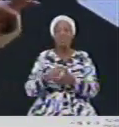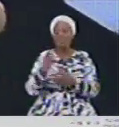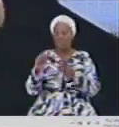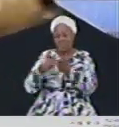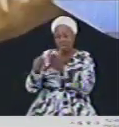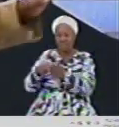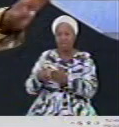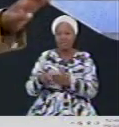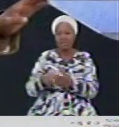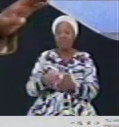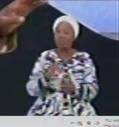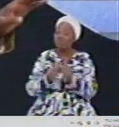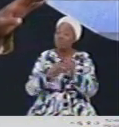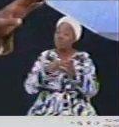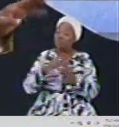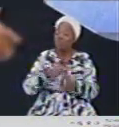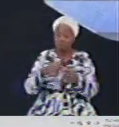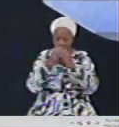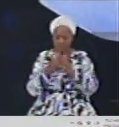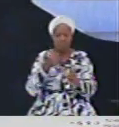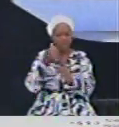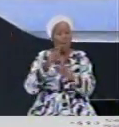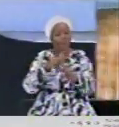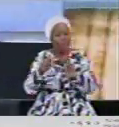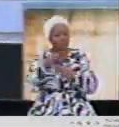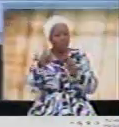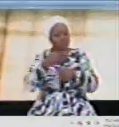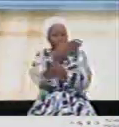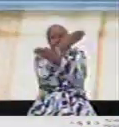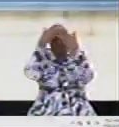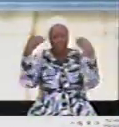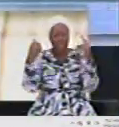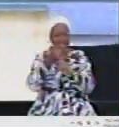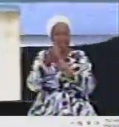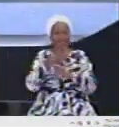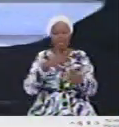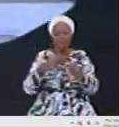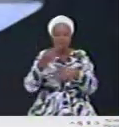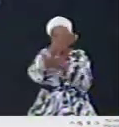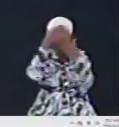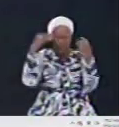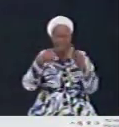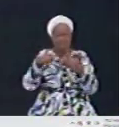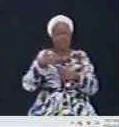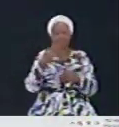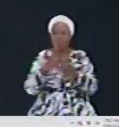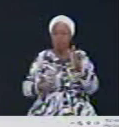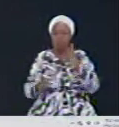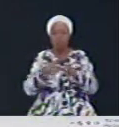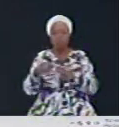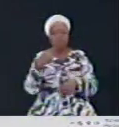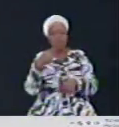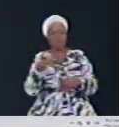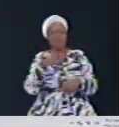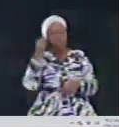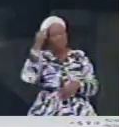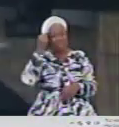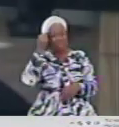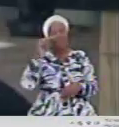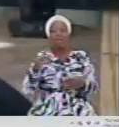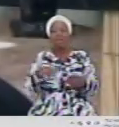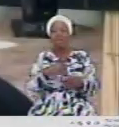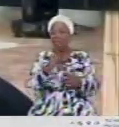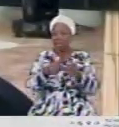you forget about self, and you forget about what people think, what people say, and you obey